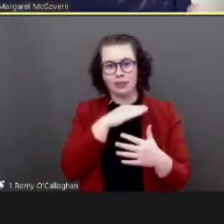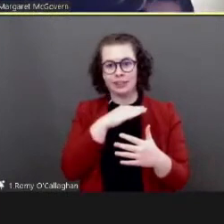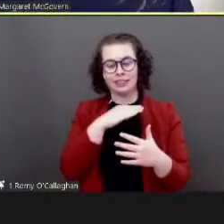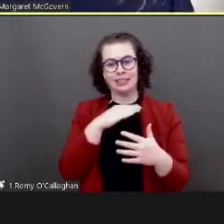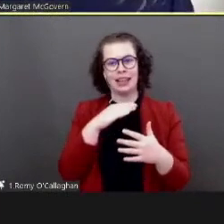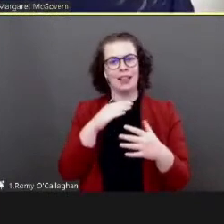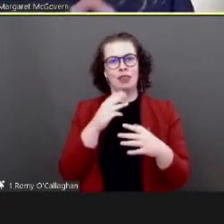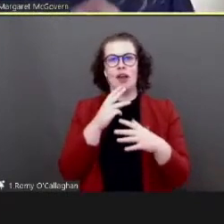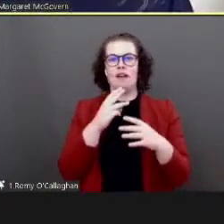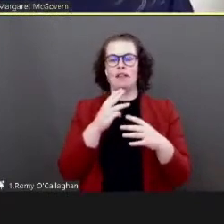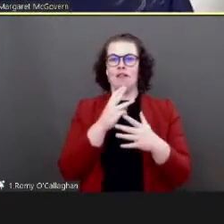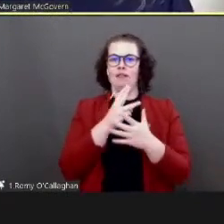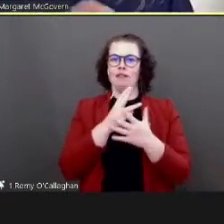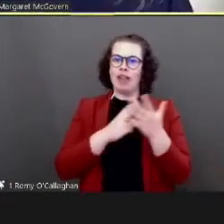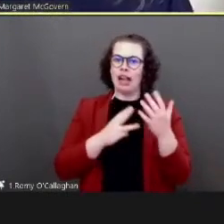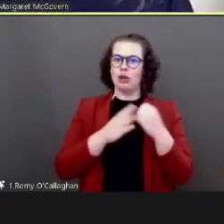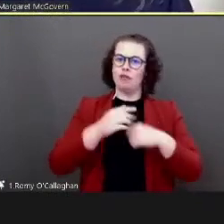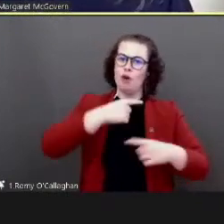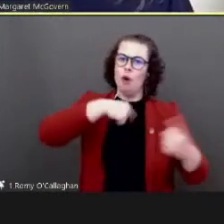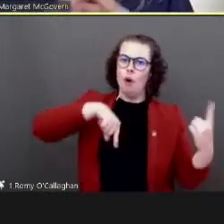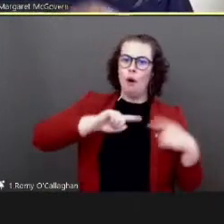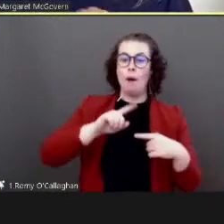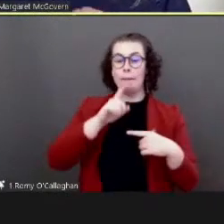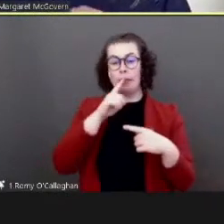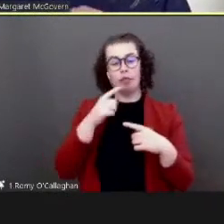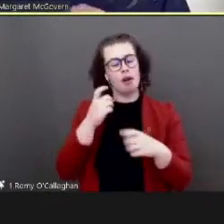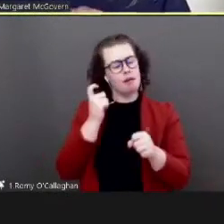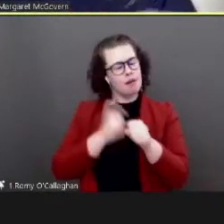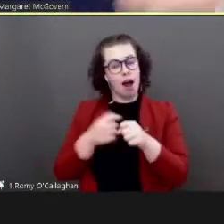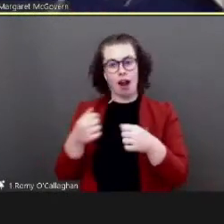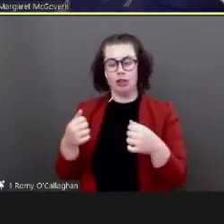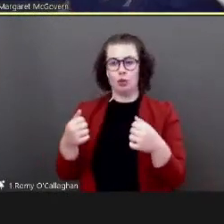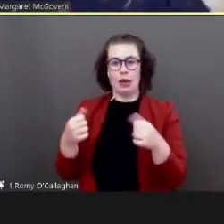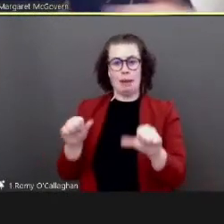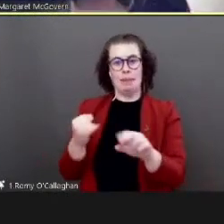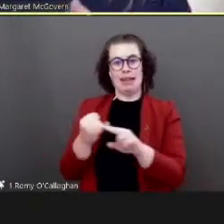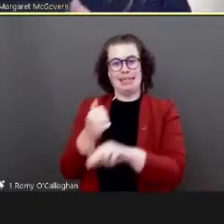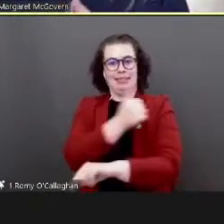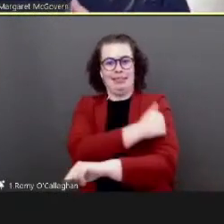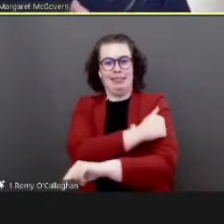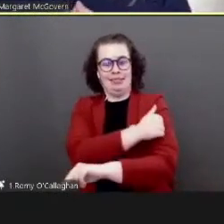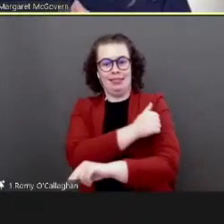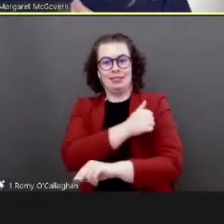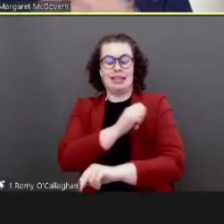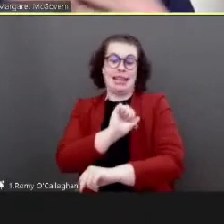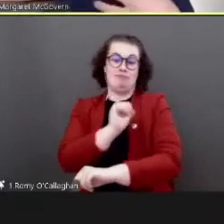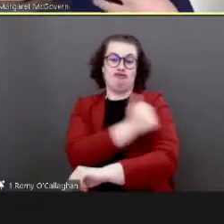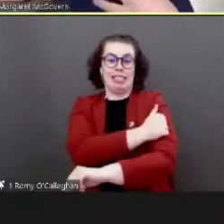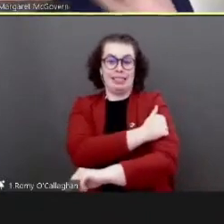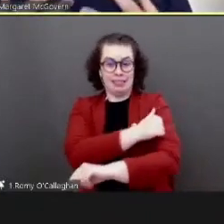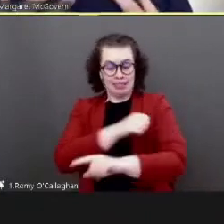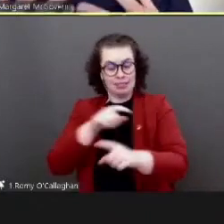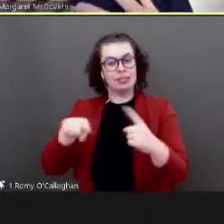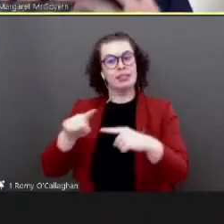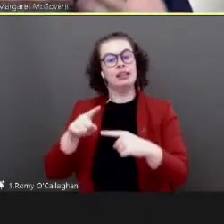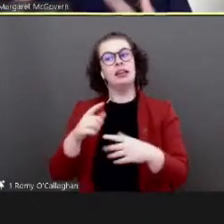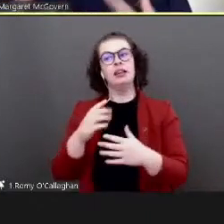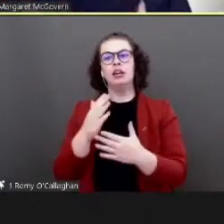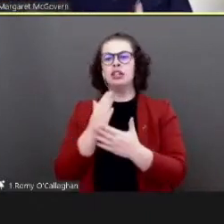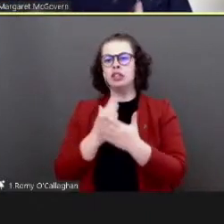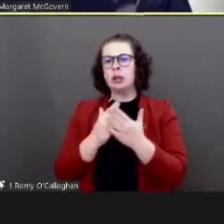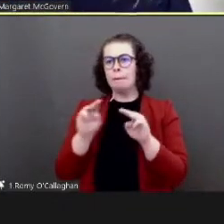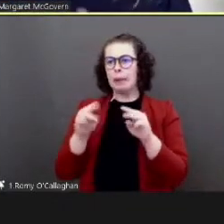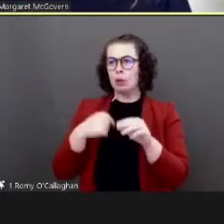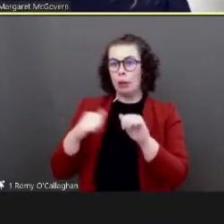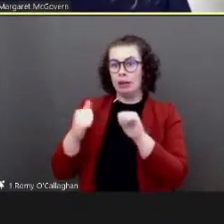to all of us. They are very challenging to implement, and in jurisdictions where others are ahead of where we're at, there have been very, very